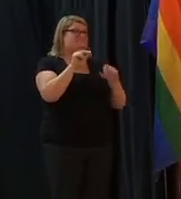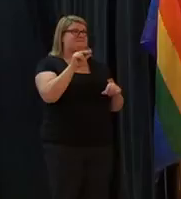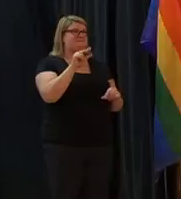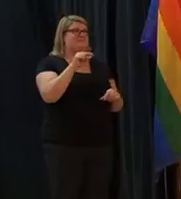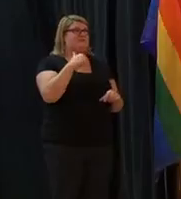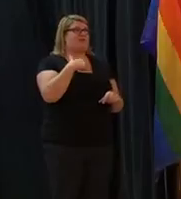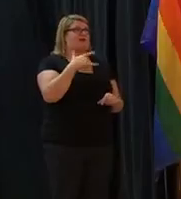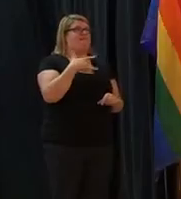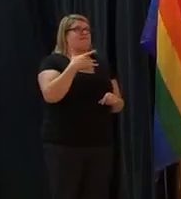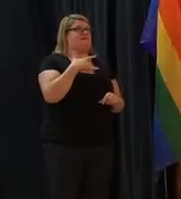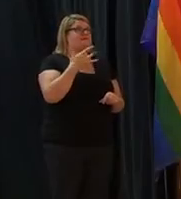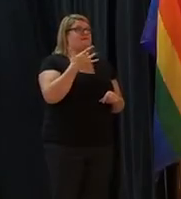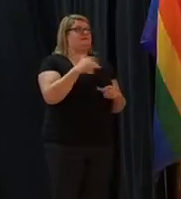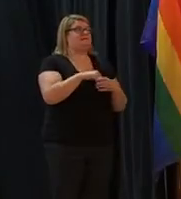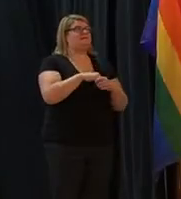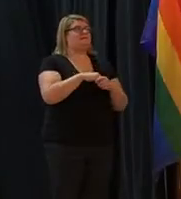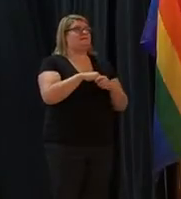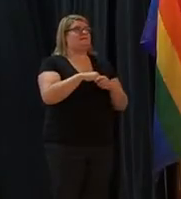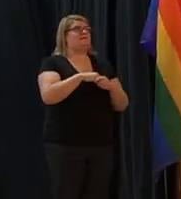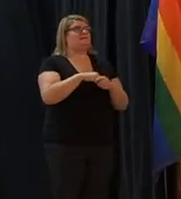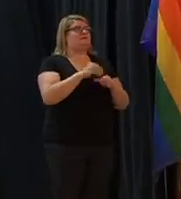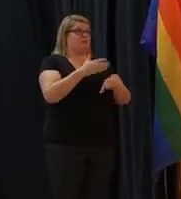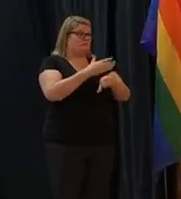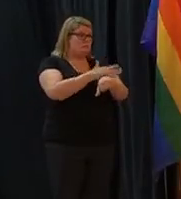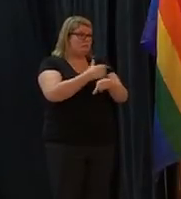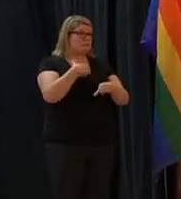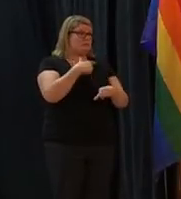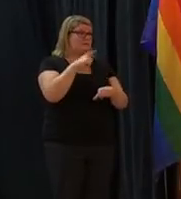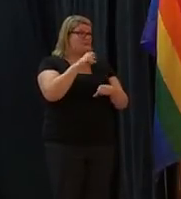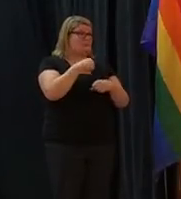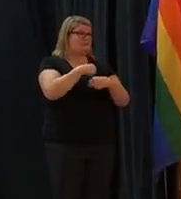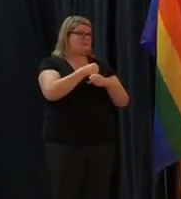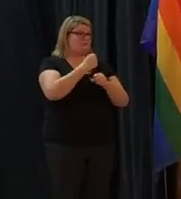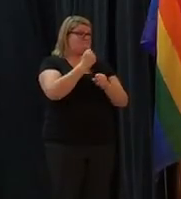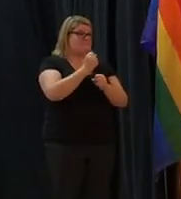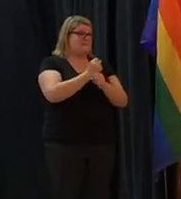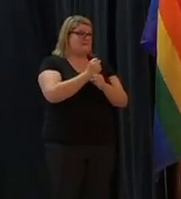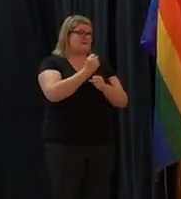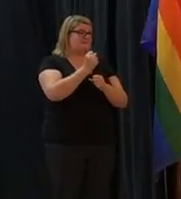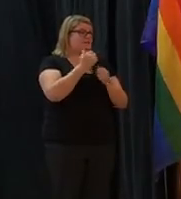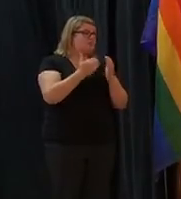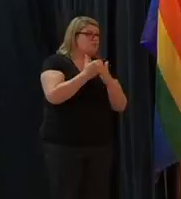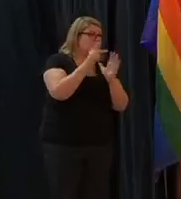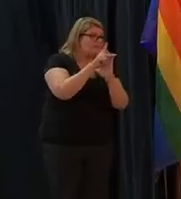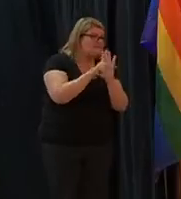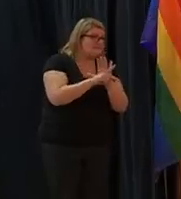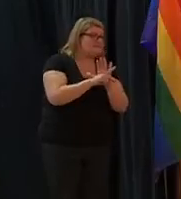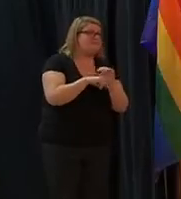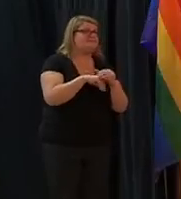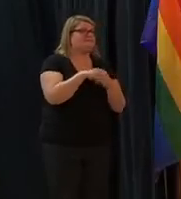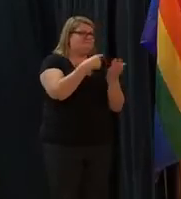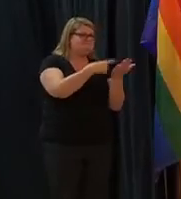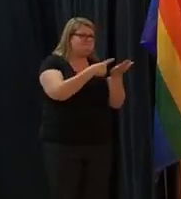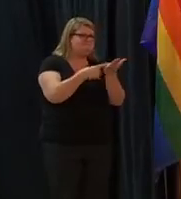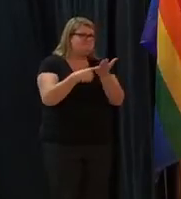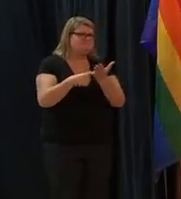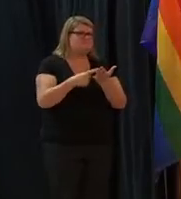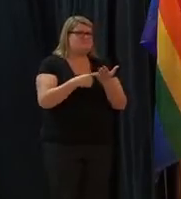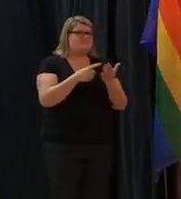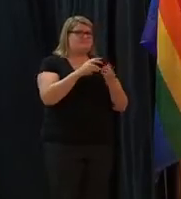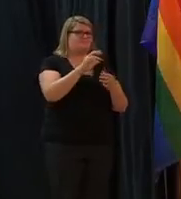think to improve, we need to make some anti-bullying policies to create. Our